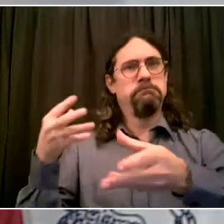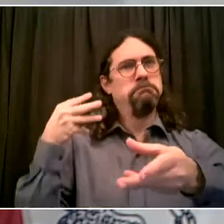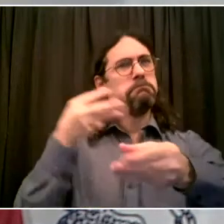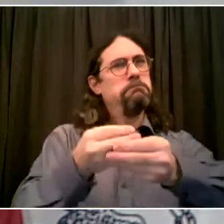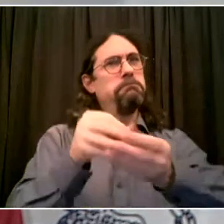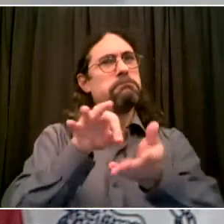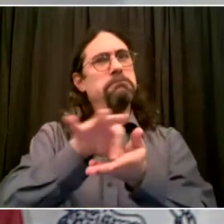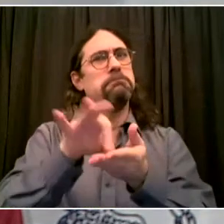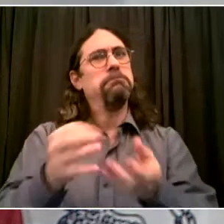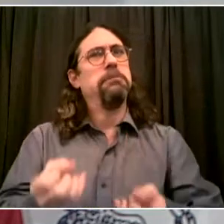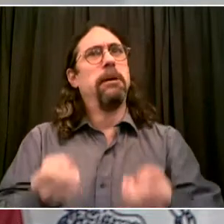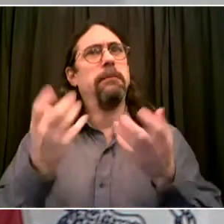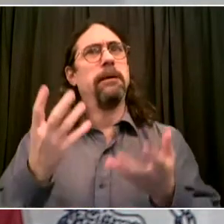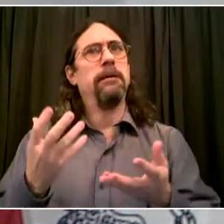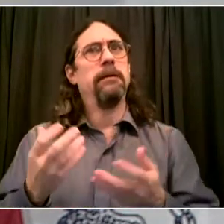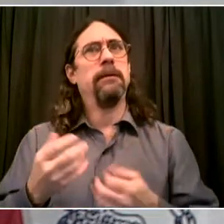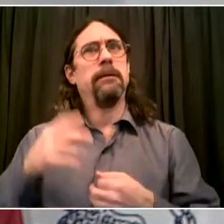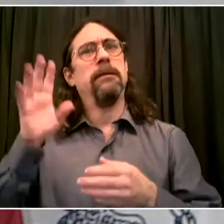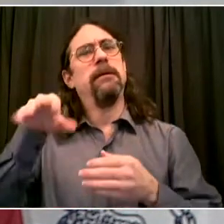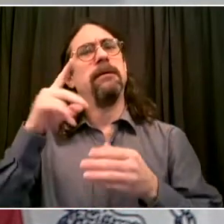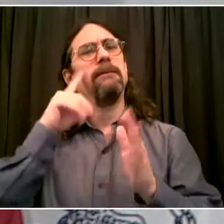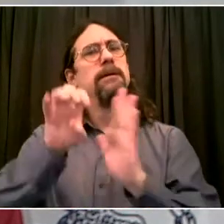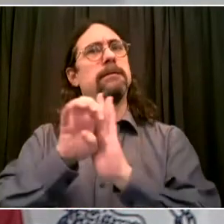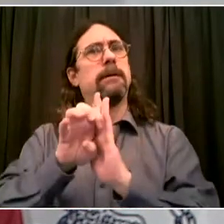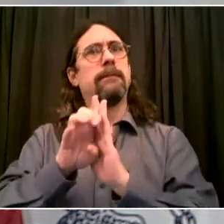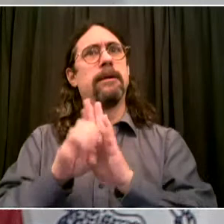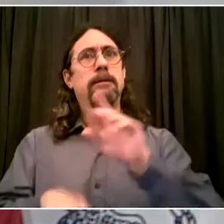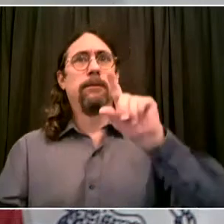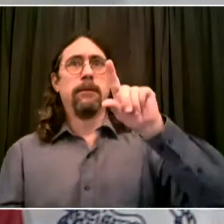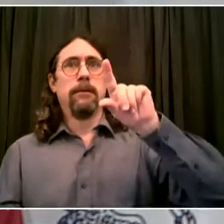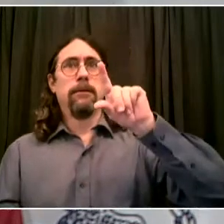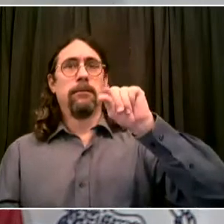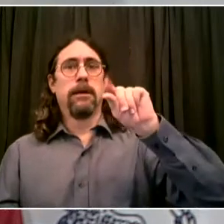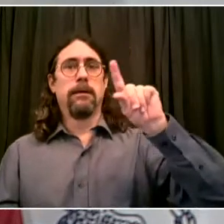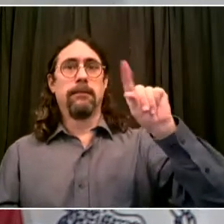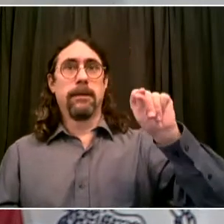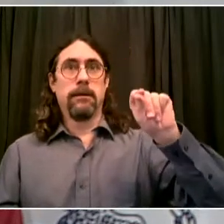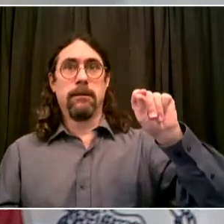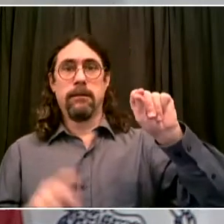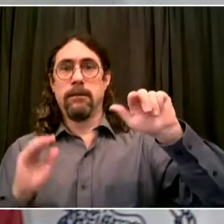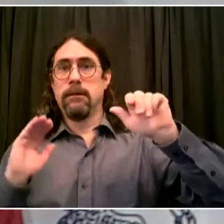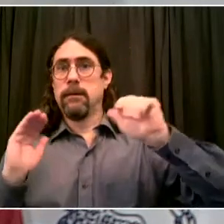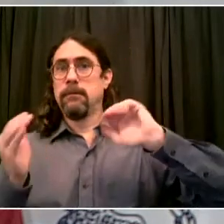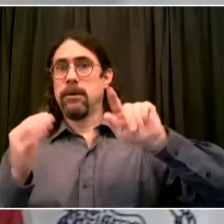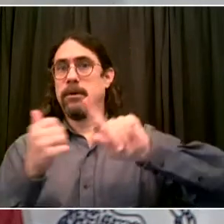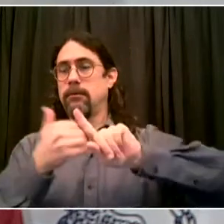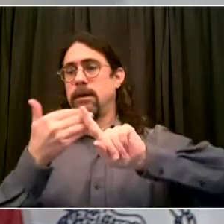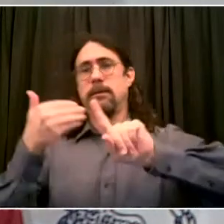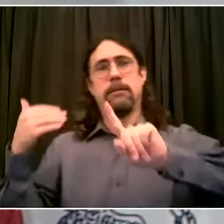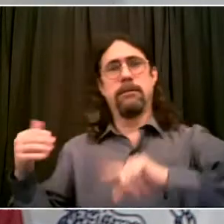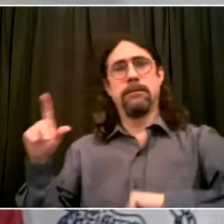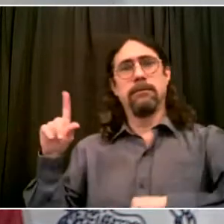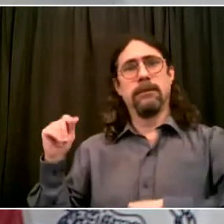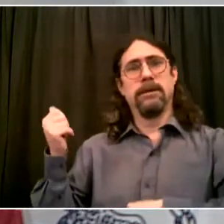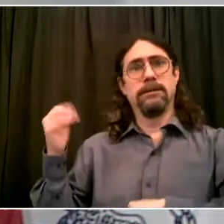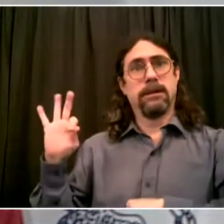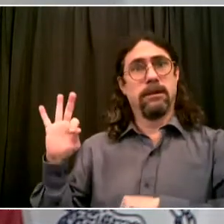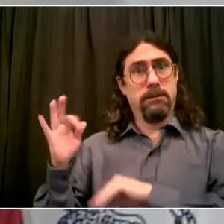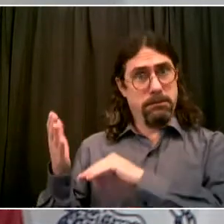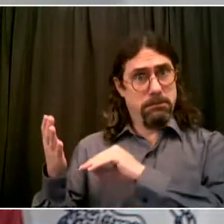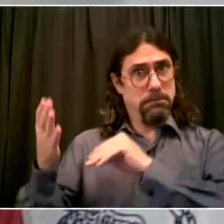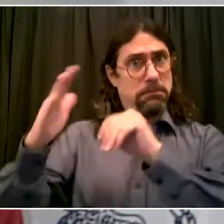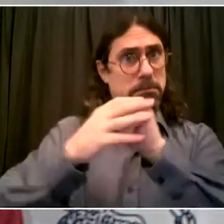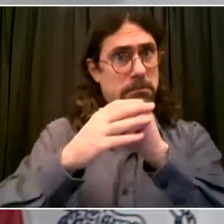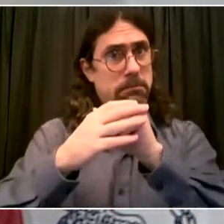up drastically compared to 2019. Yeah, Deputy Inspector Stuart Liu, I believe we'll have that overview for